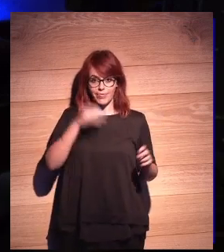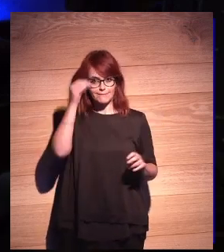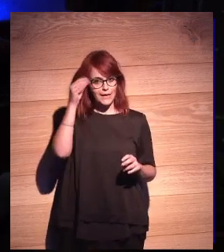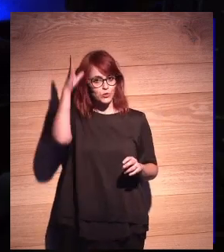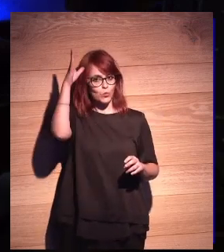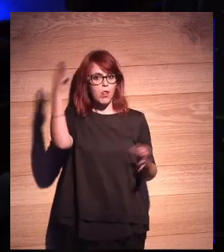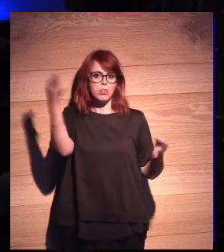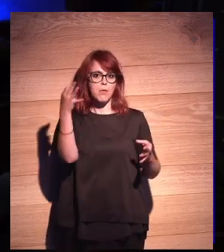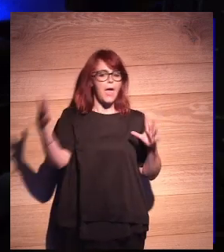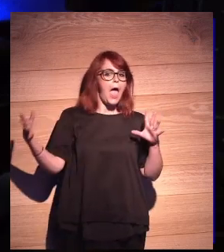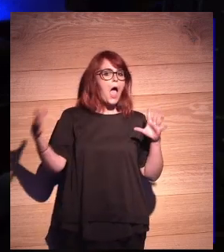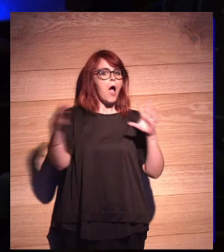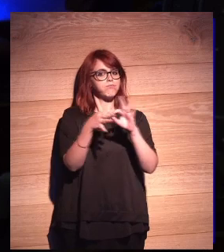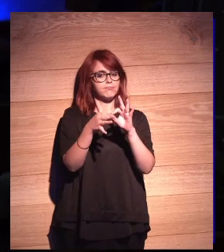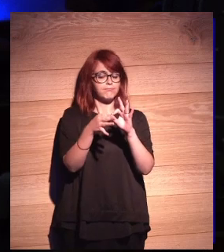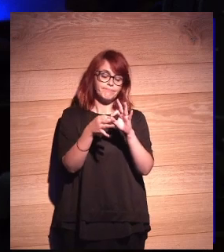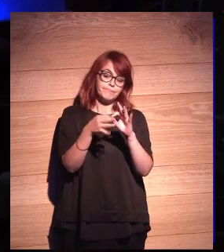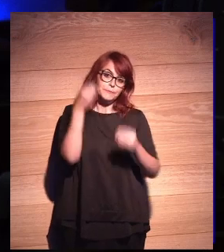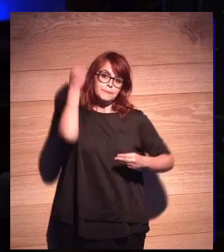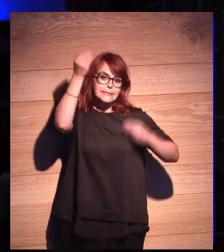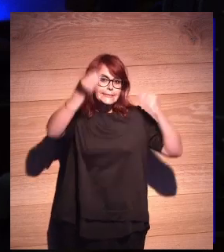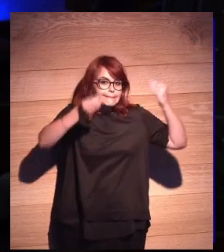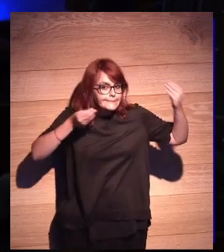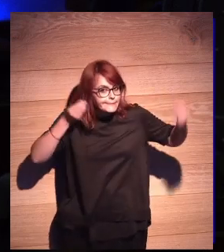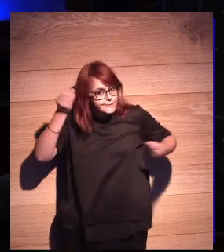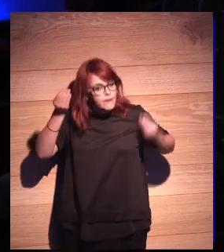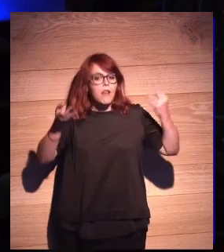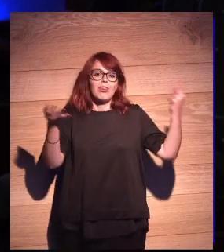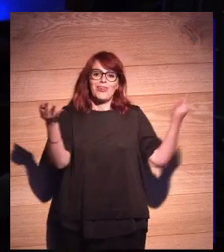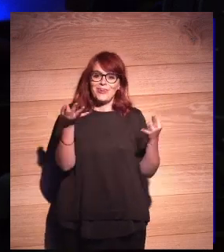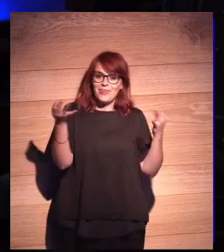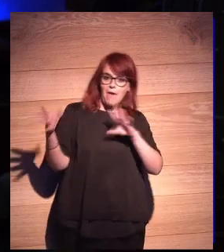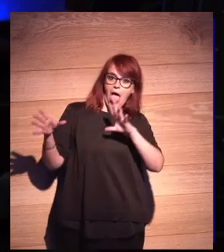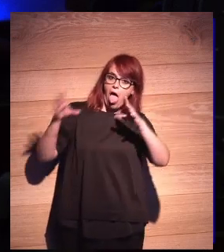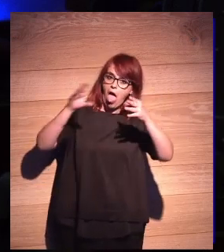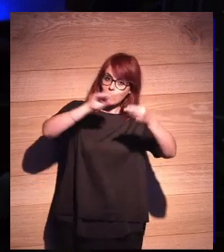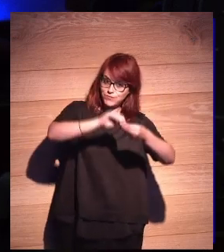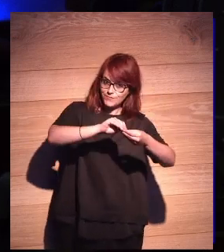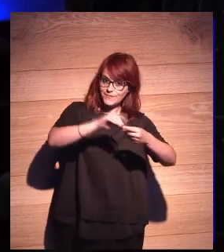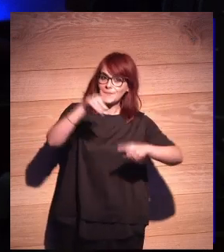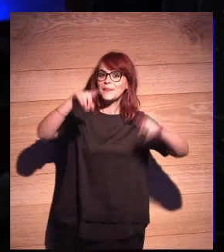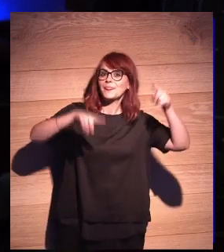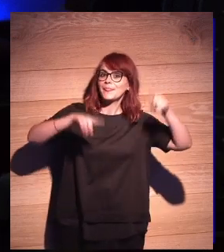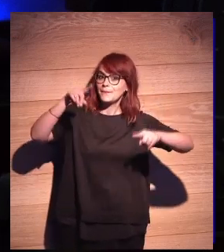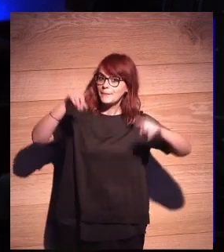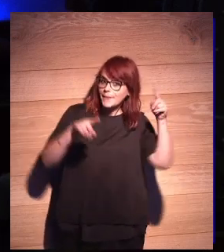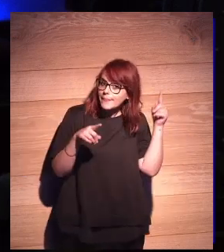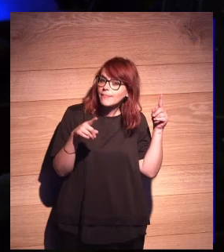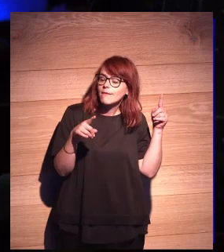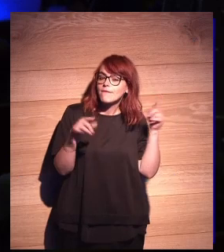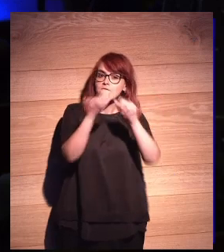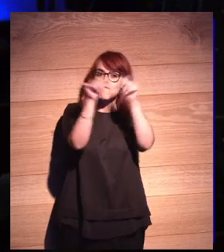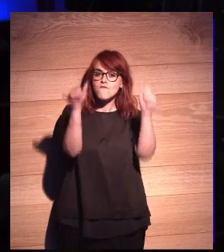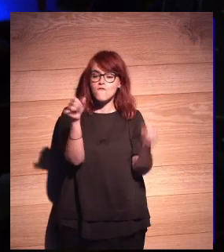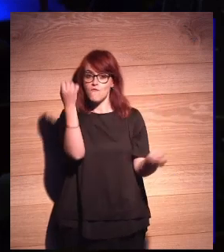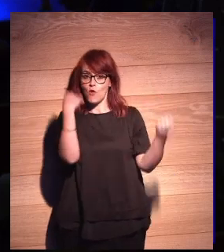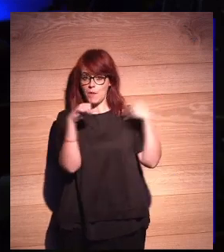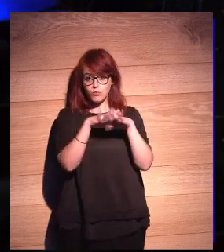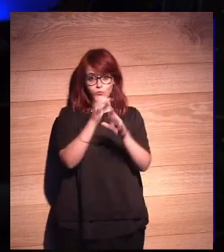about intellectual property, this has to be made relative because we would have to adjust in many cases and depending on disciplines.